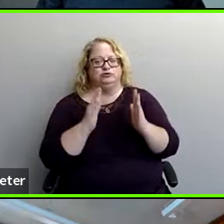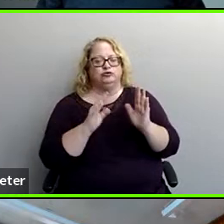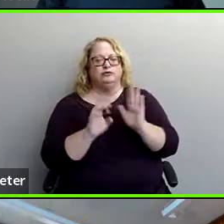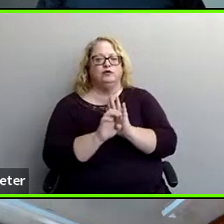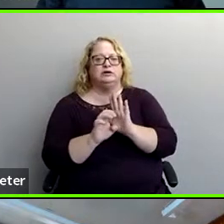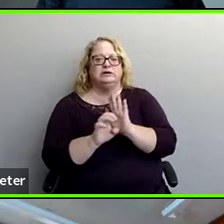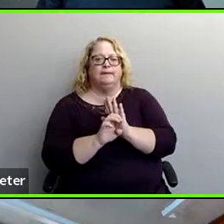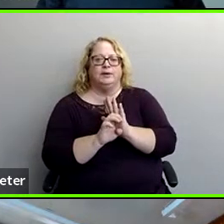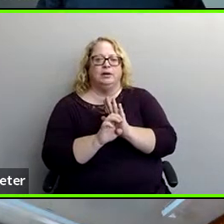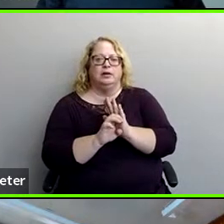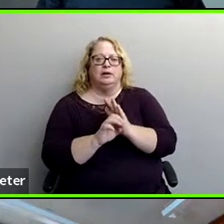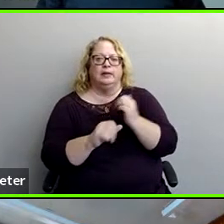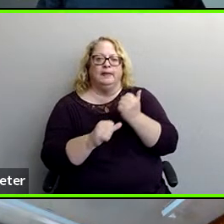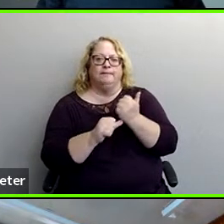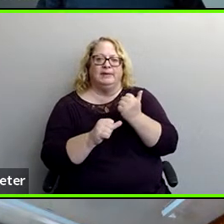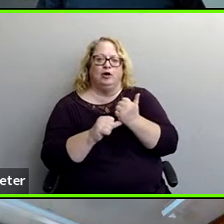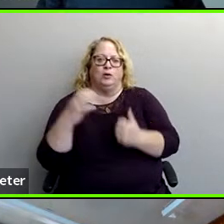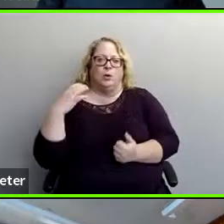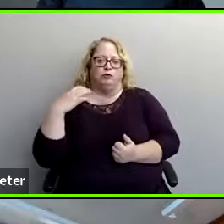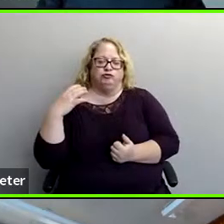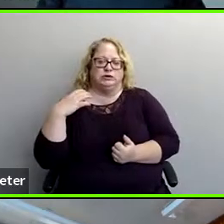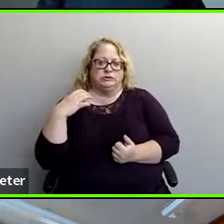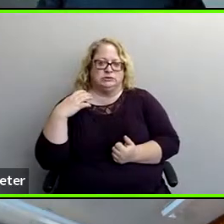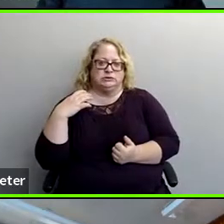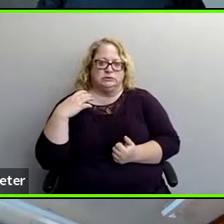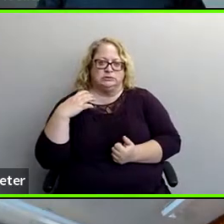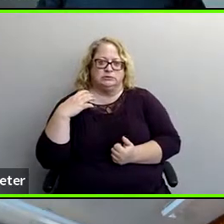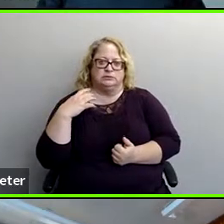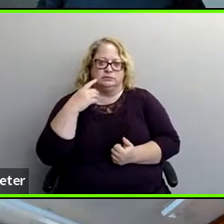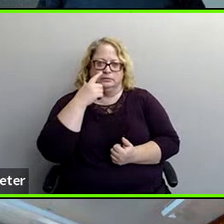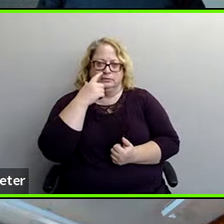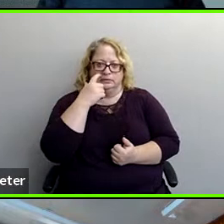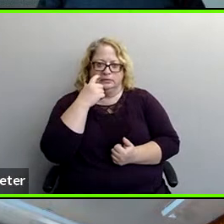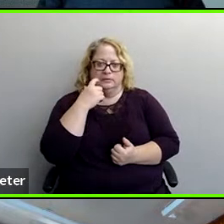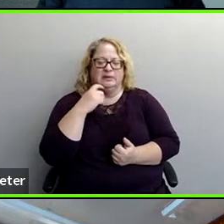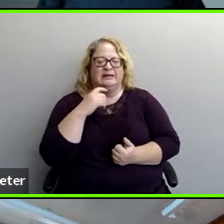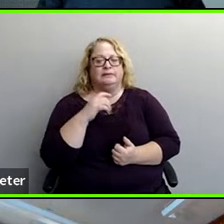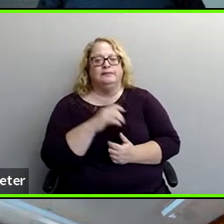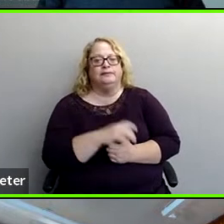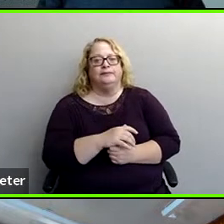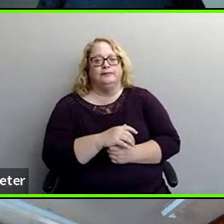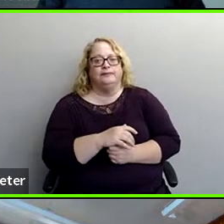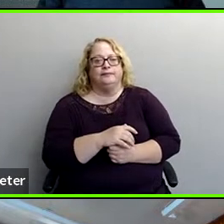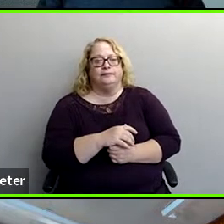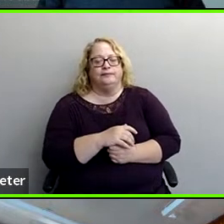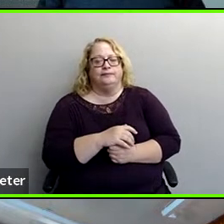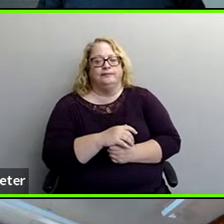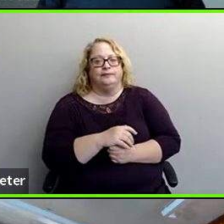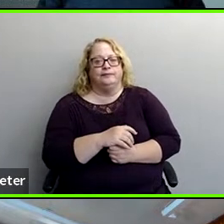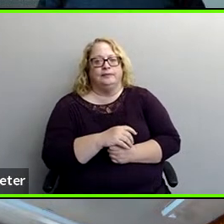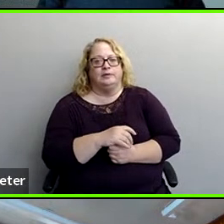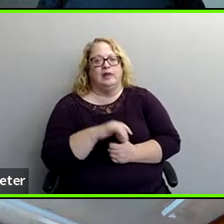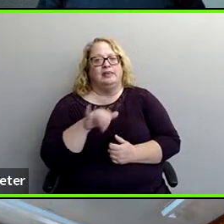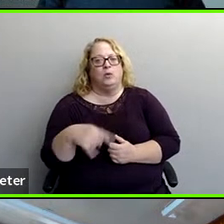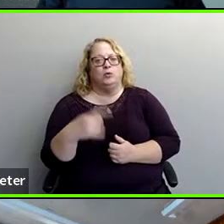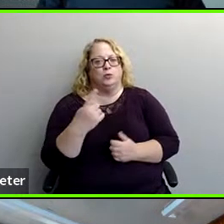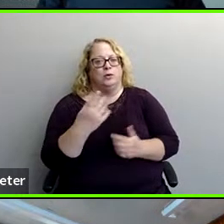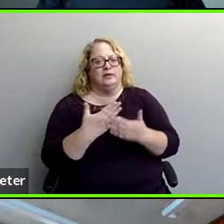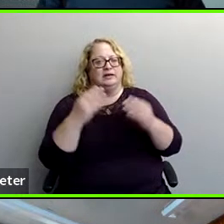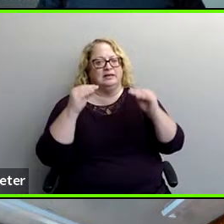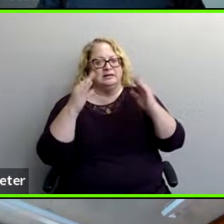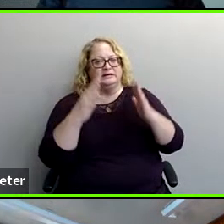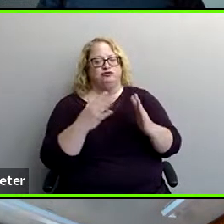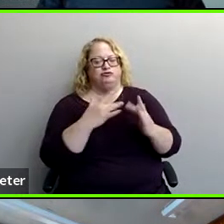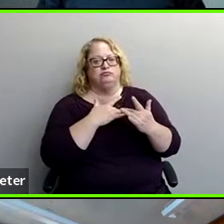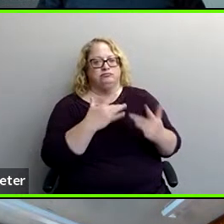for example, the para coaches, what that came out of was one of the pieces that teachers often talked about was